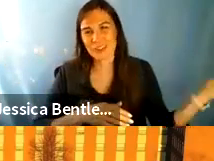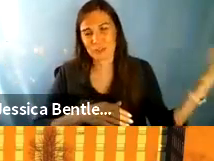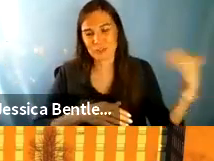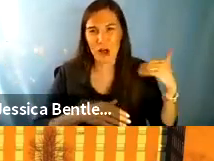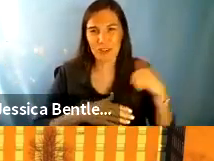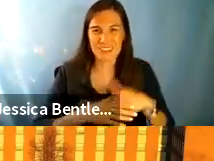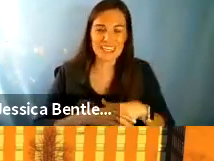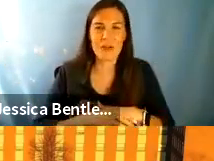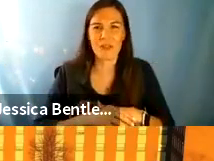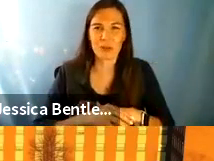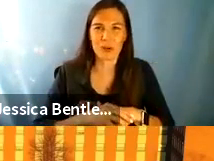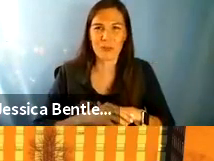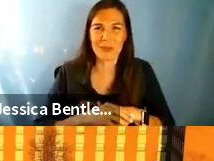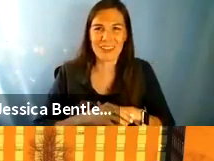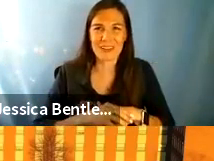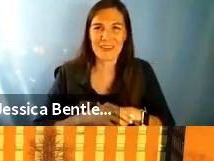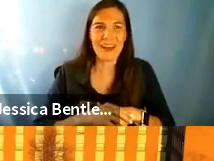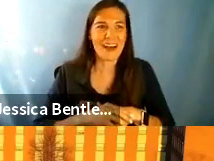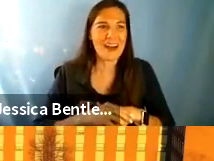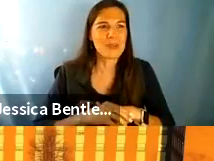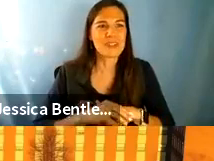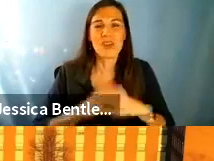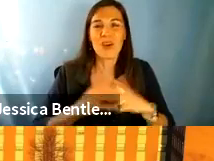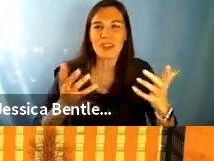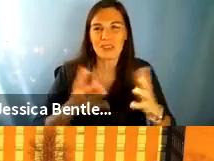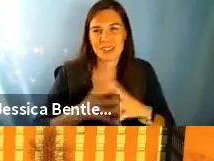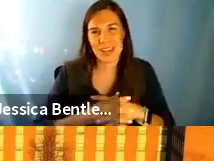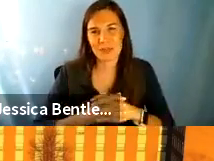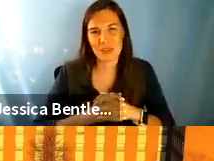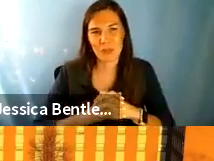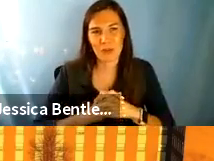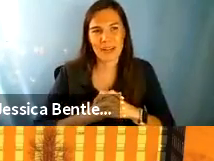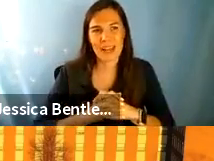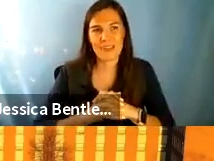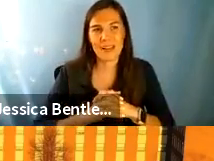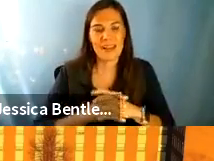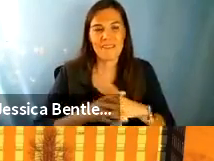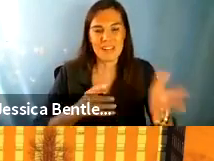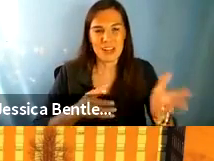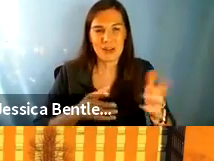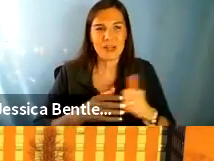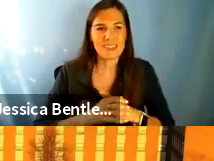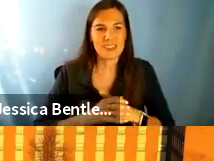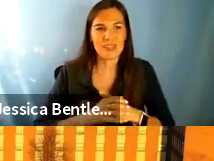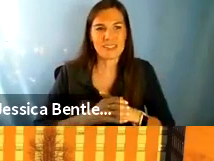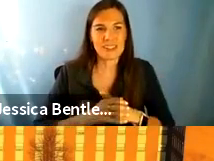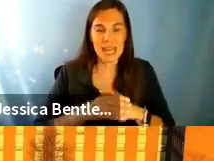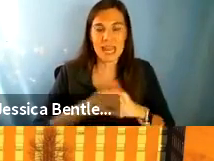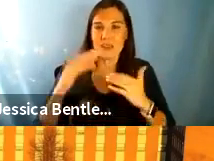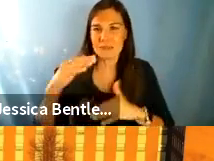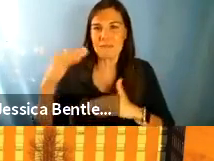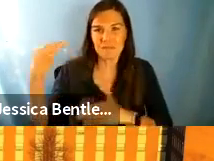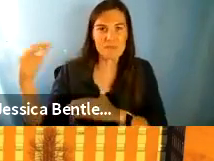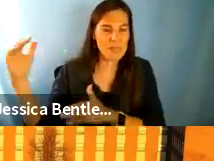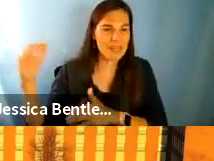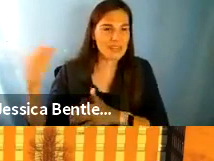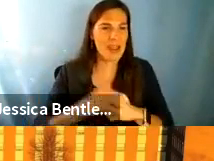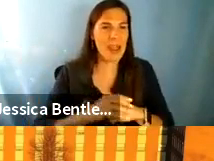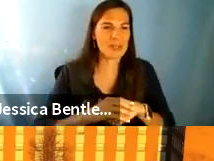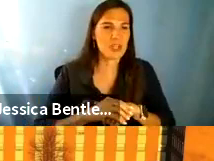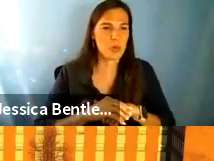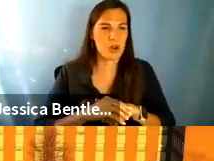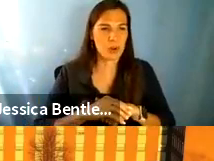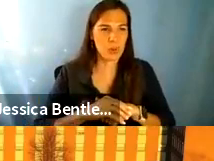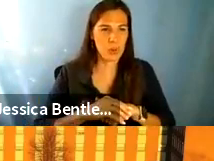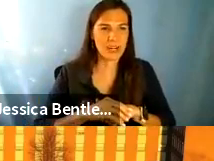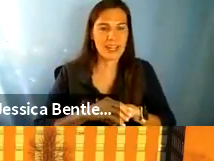conference, and you call a team over to work with you. But there's all different types of work, and Video relay service, again, you can pick your